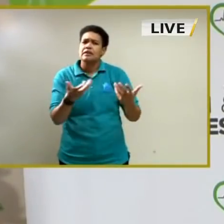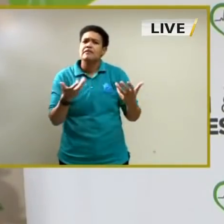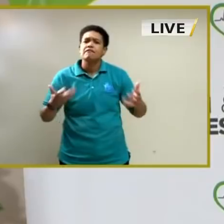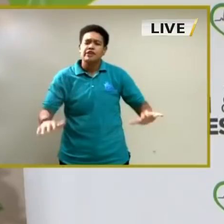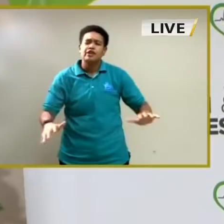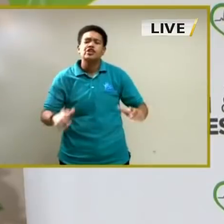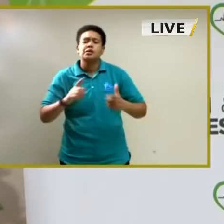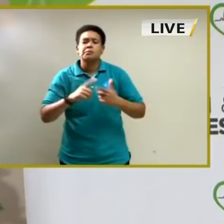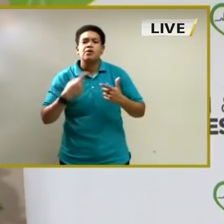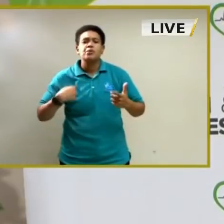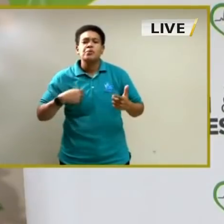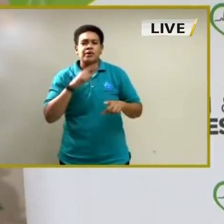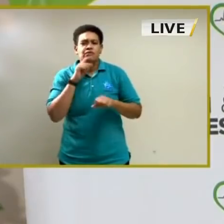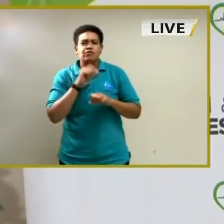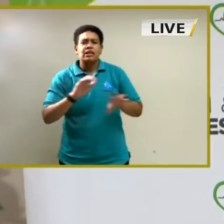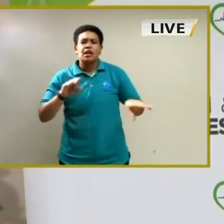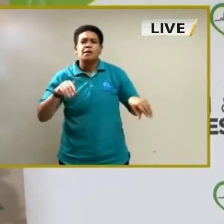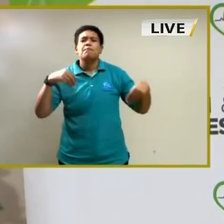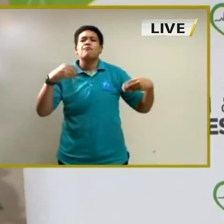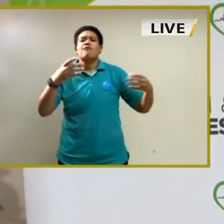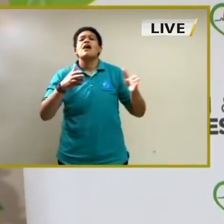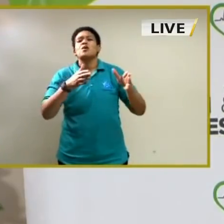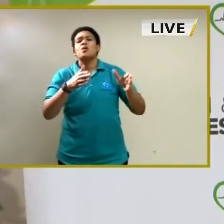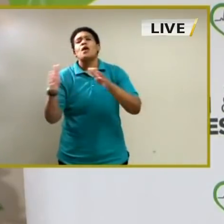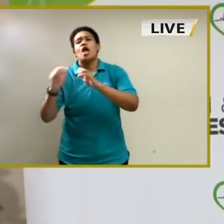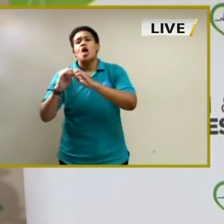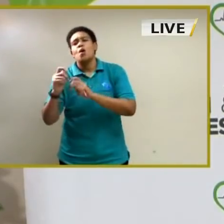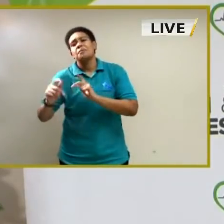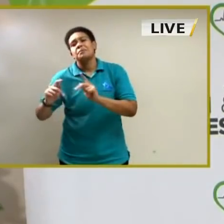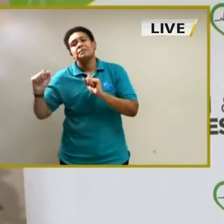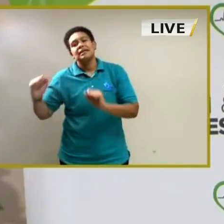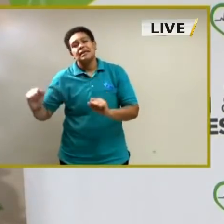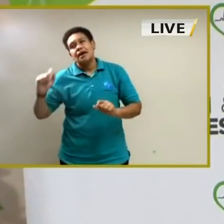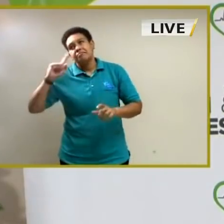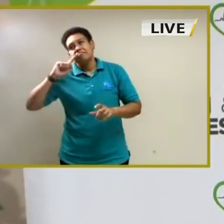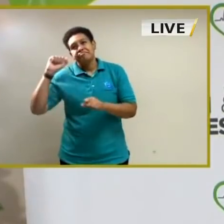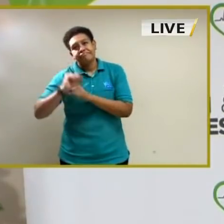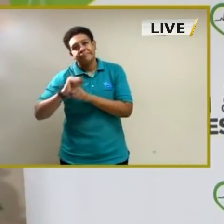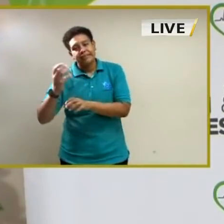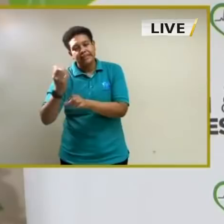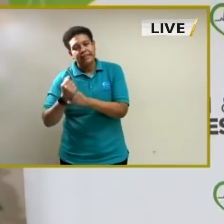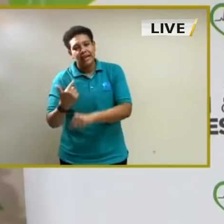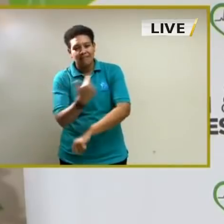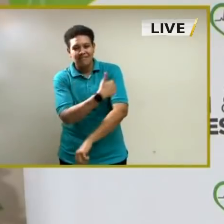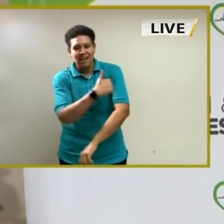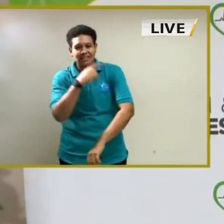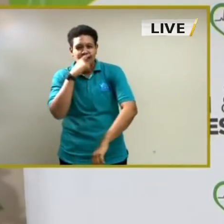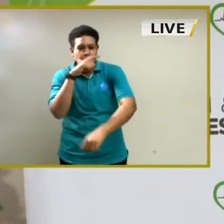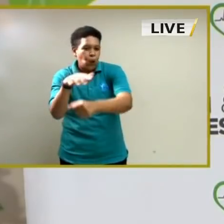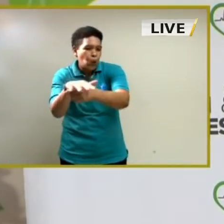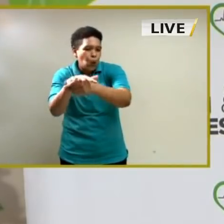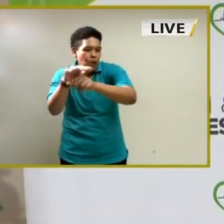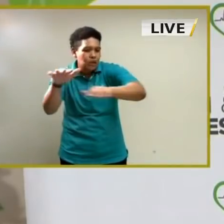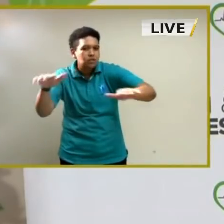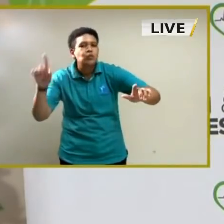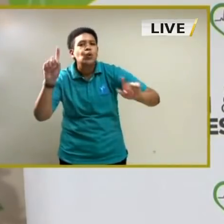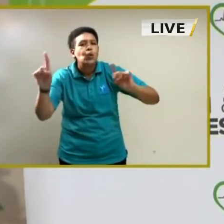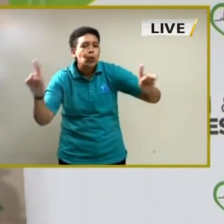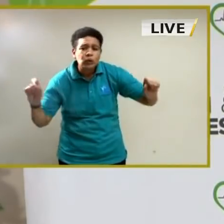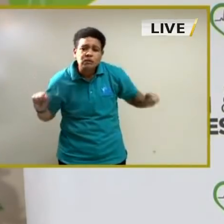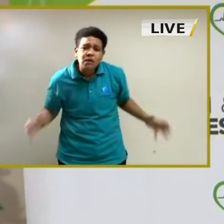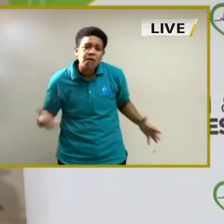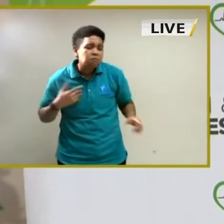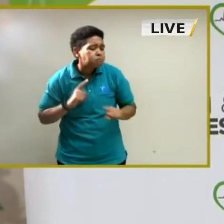we have provided the means by which persons can be vaccinated, the outlets, both